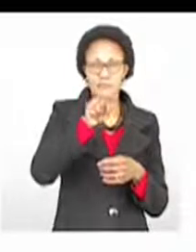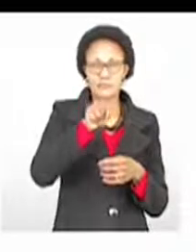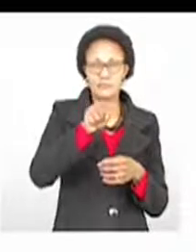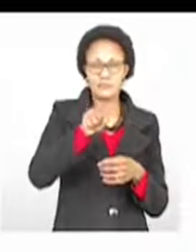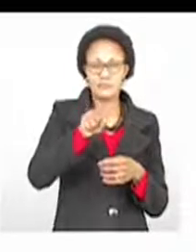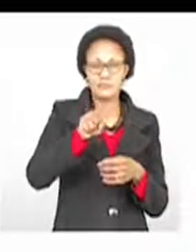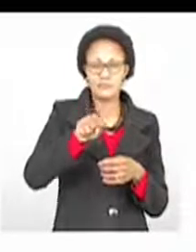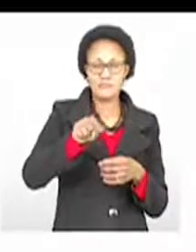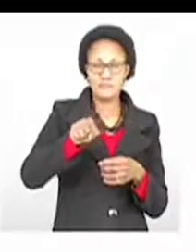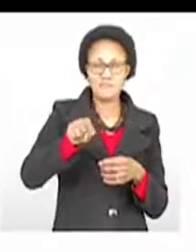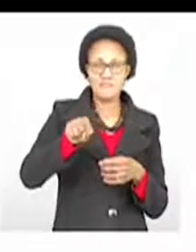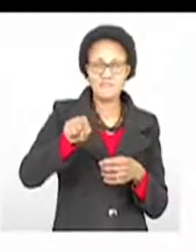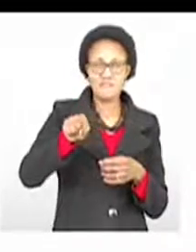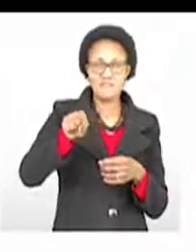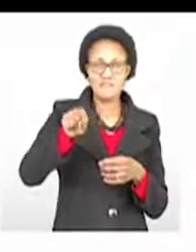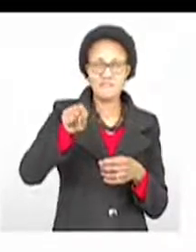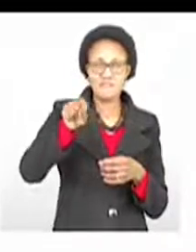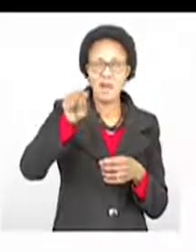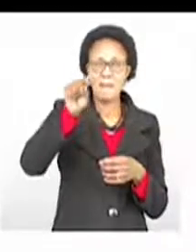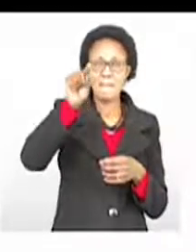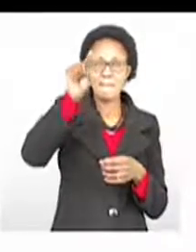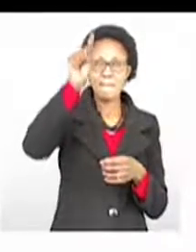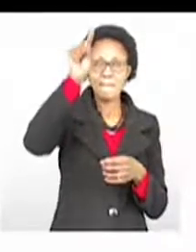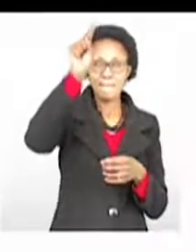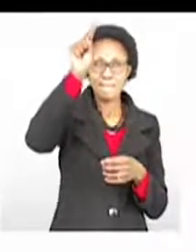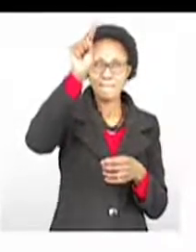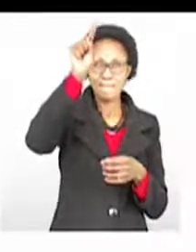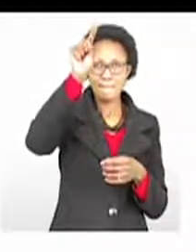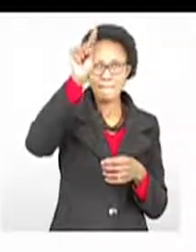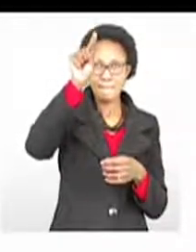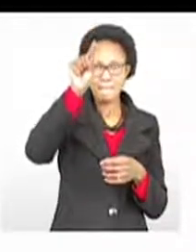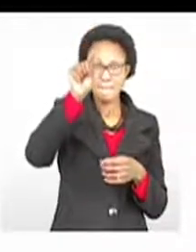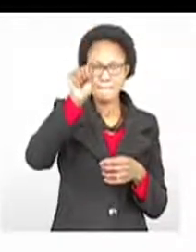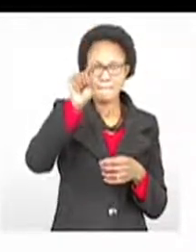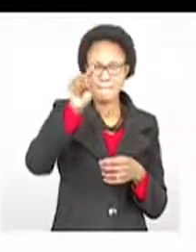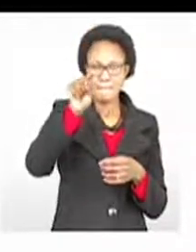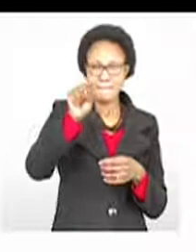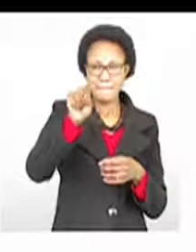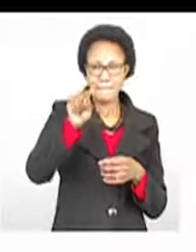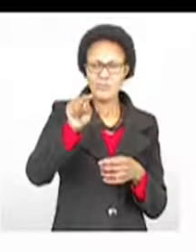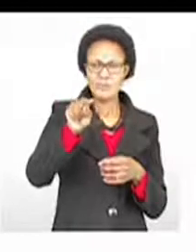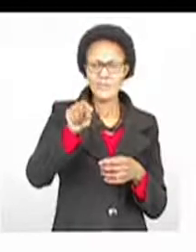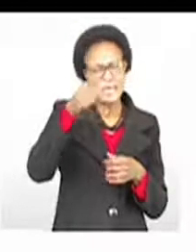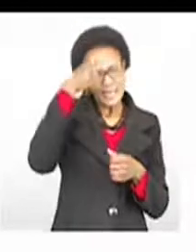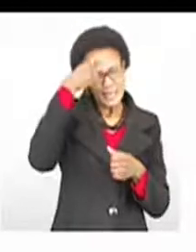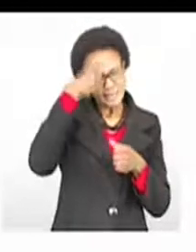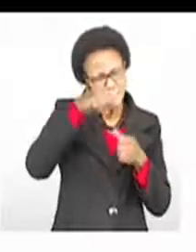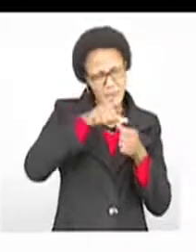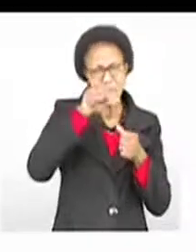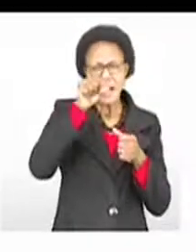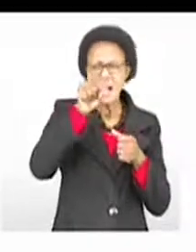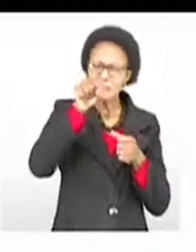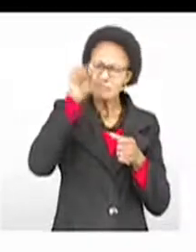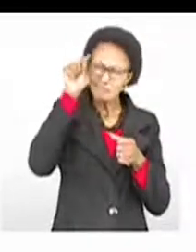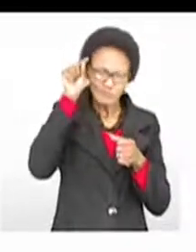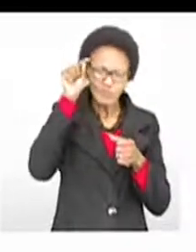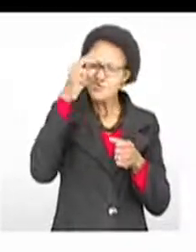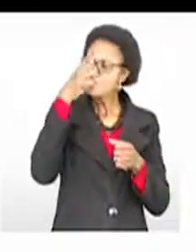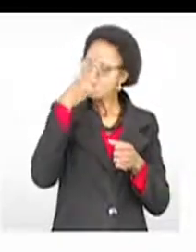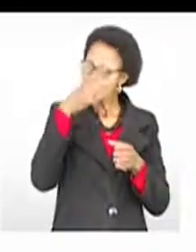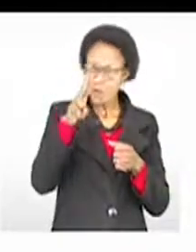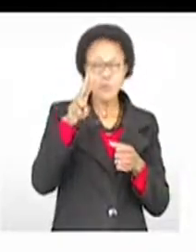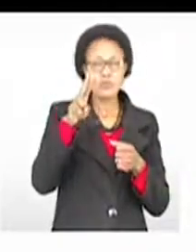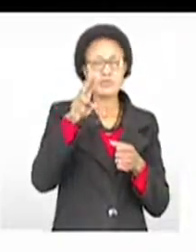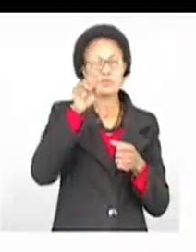make a curve coming up, and without lifting our pencil or finger, we go